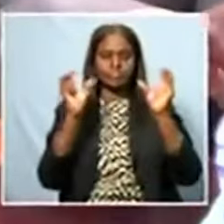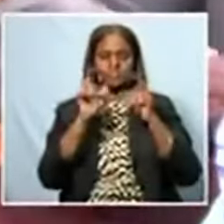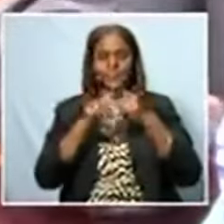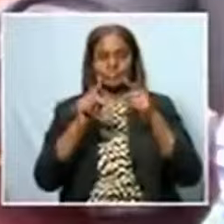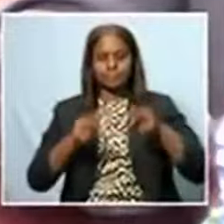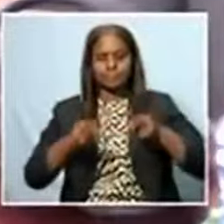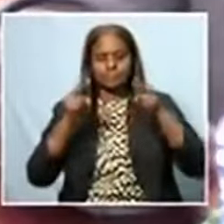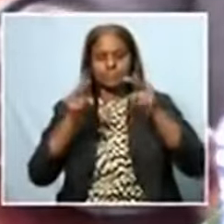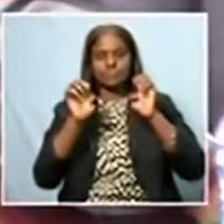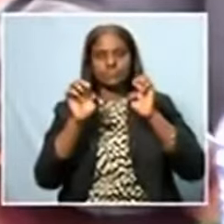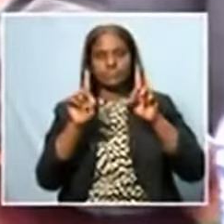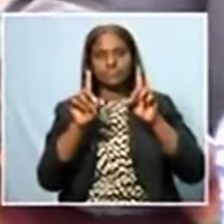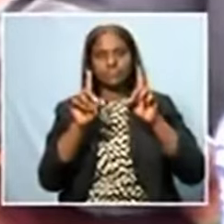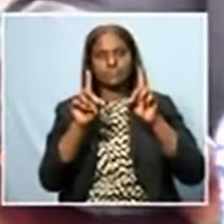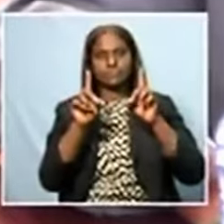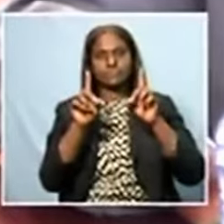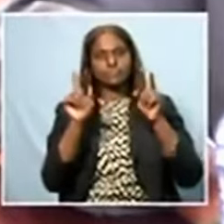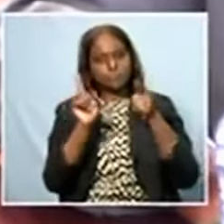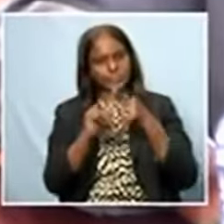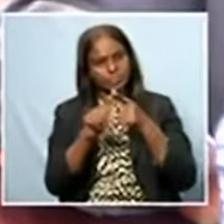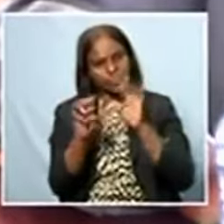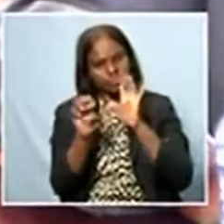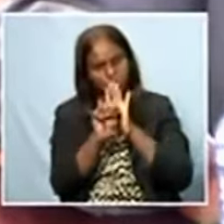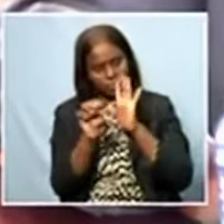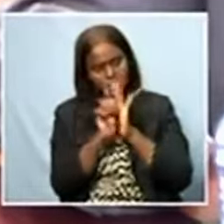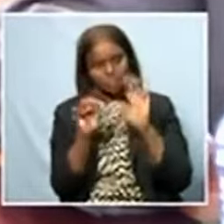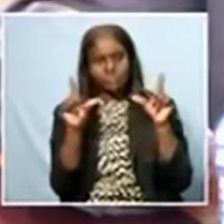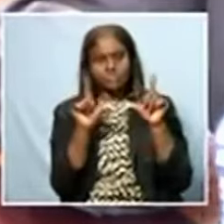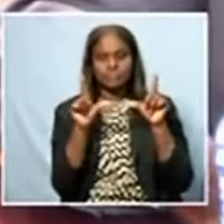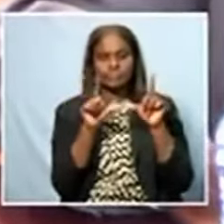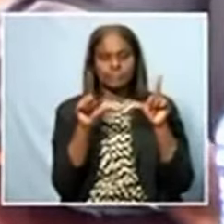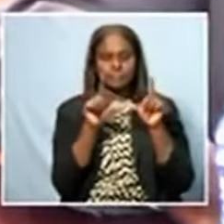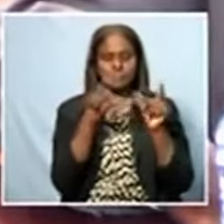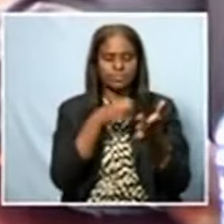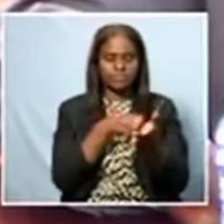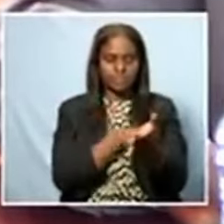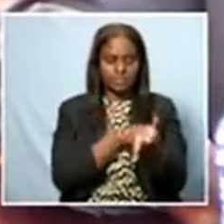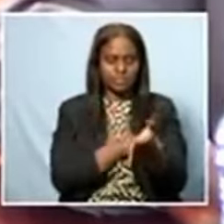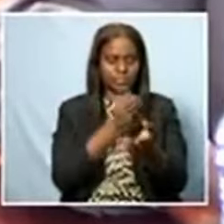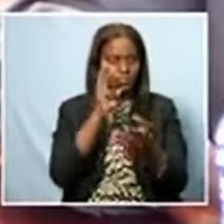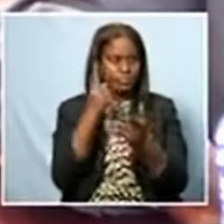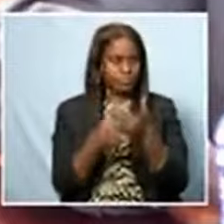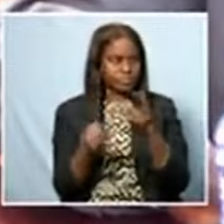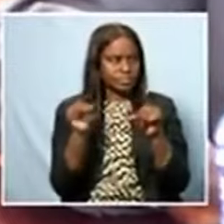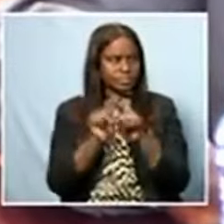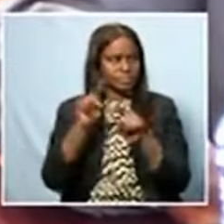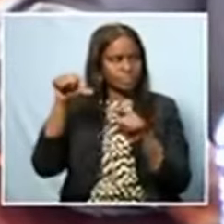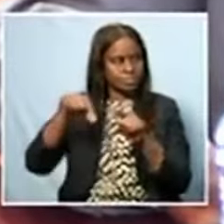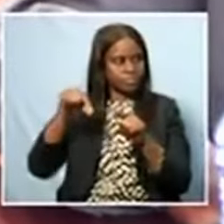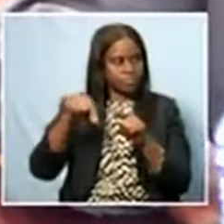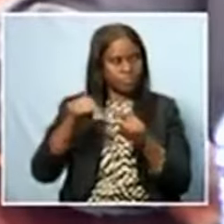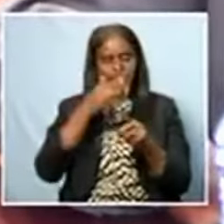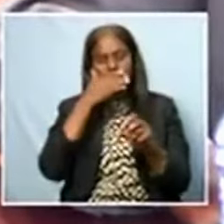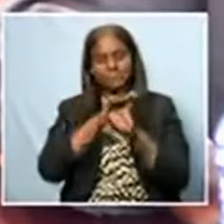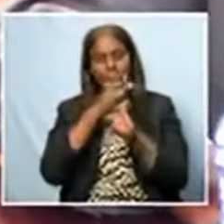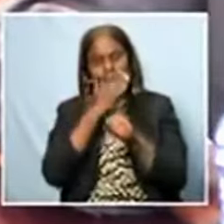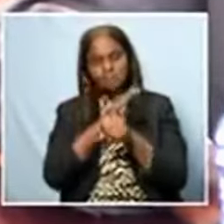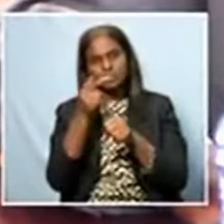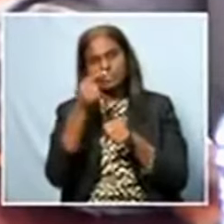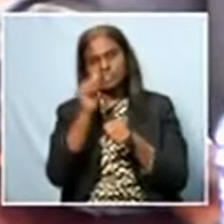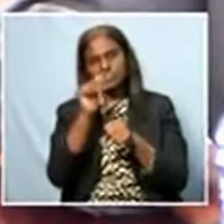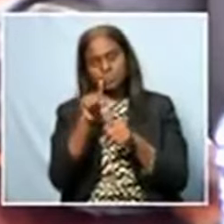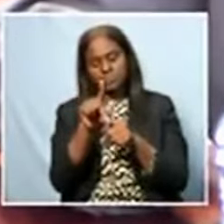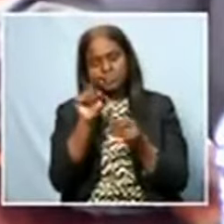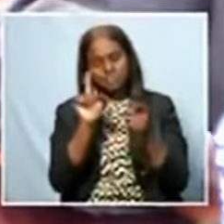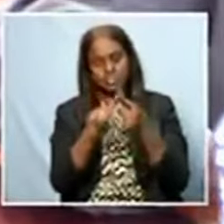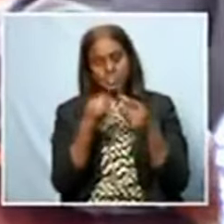Higher Education. As such, licensure examinations will help bridge the quality assurance gap